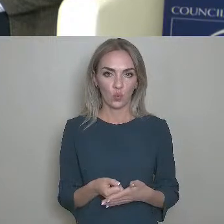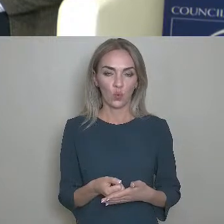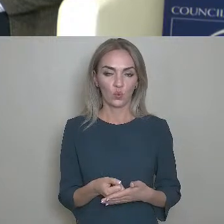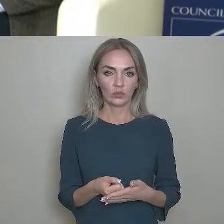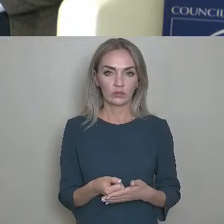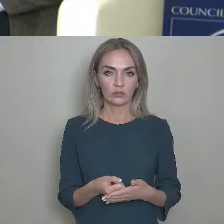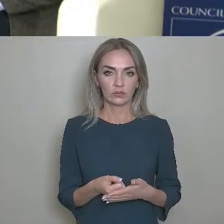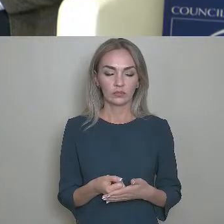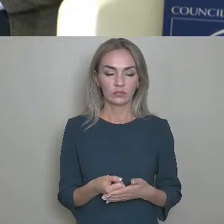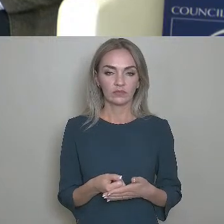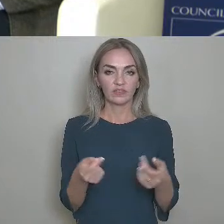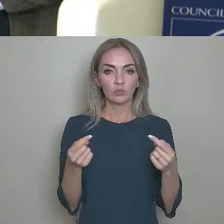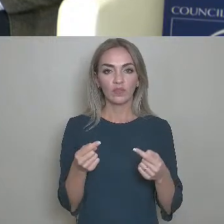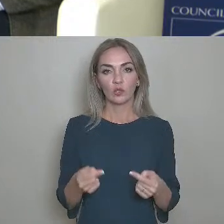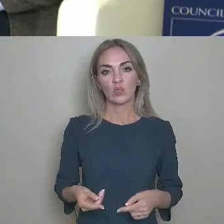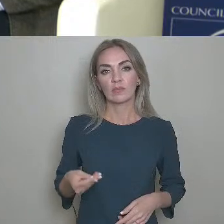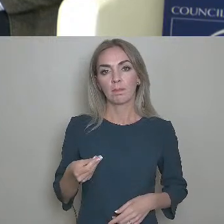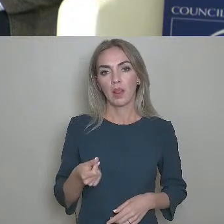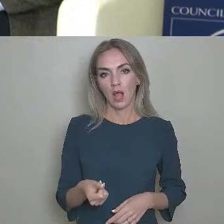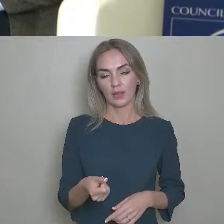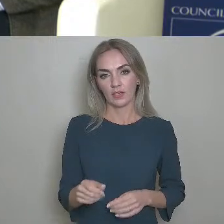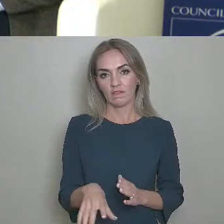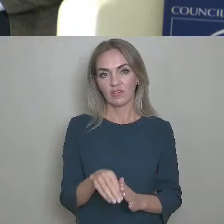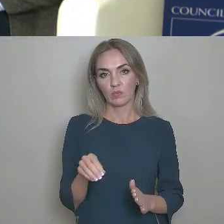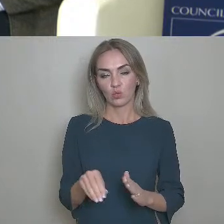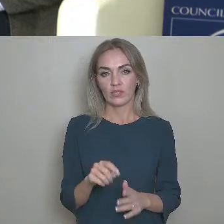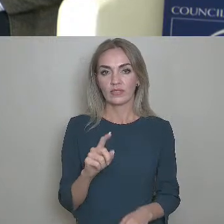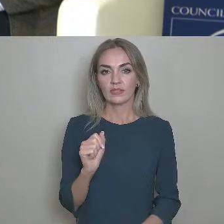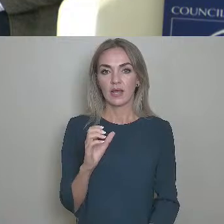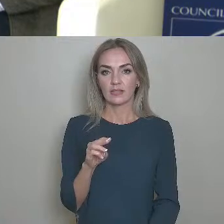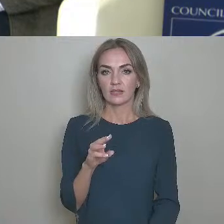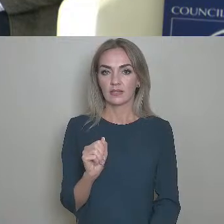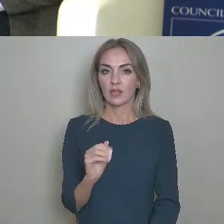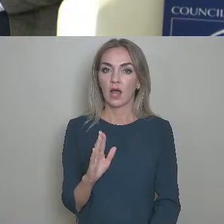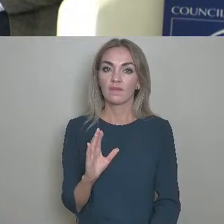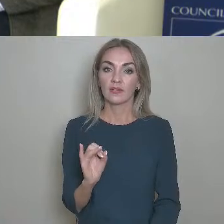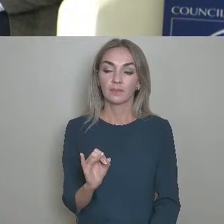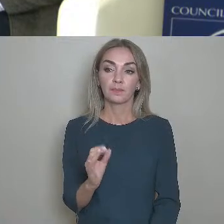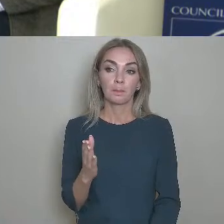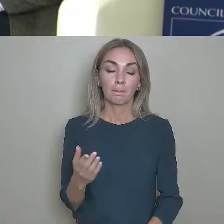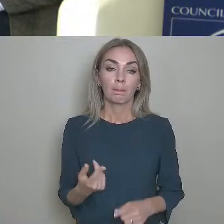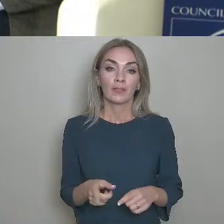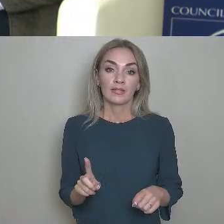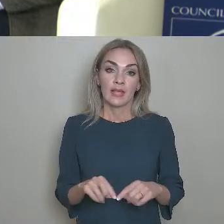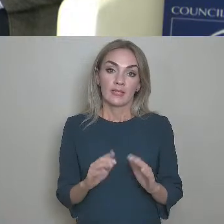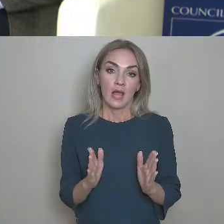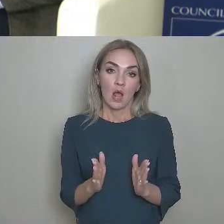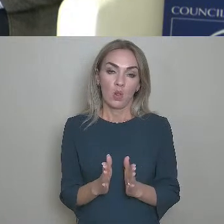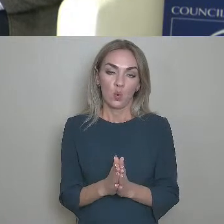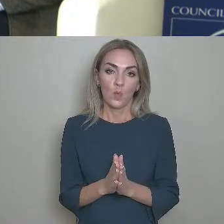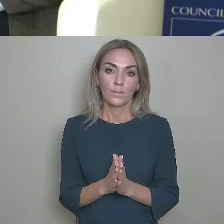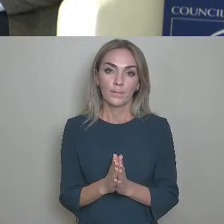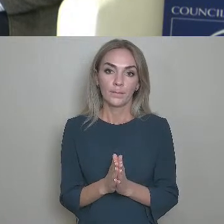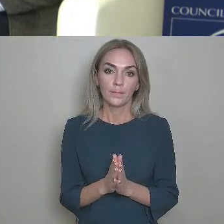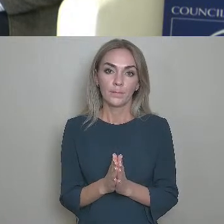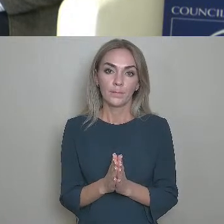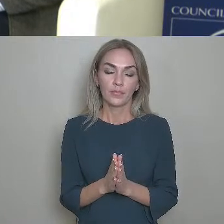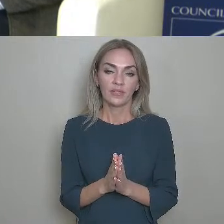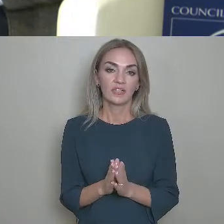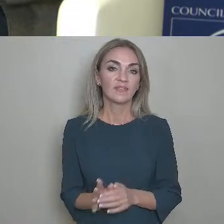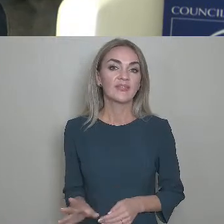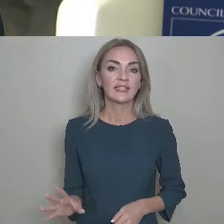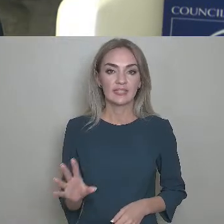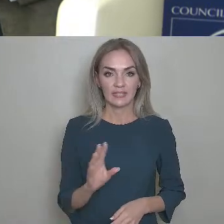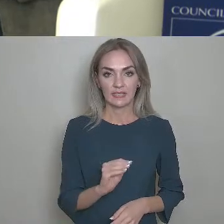the parties have to be very responsible in terms of paying this deposit. So,